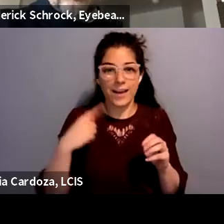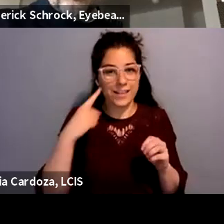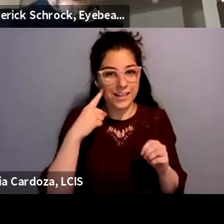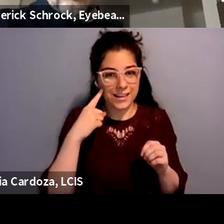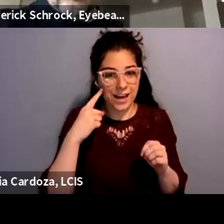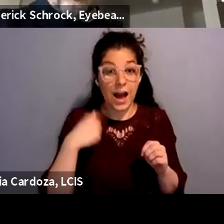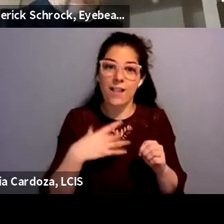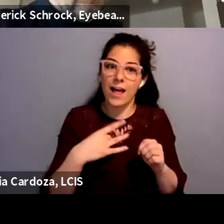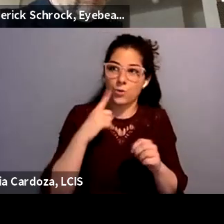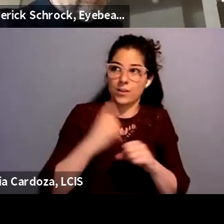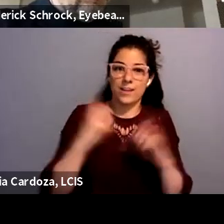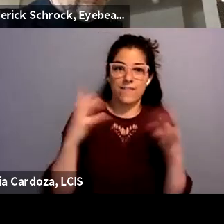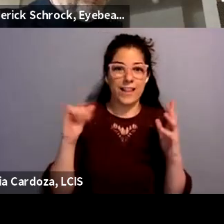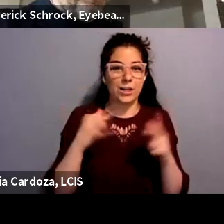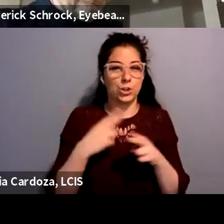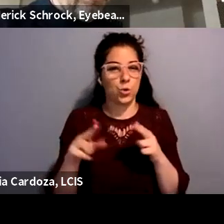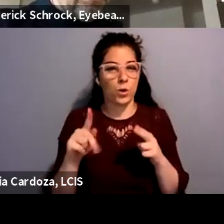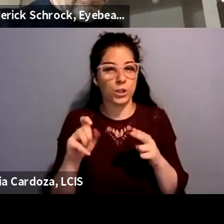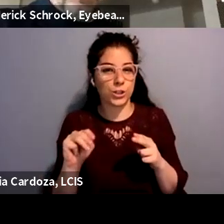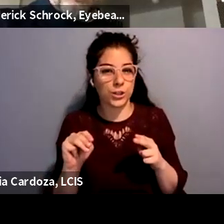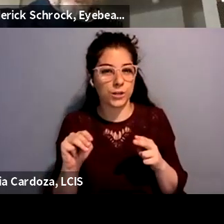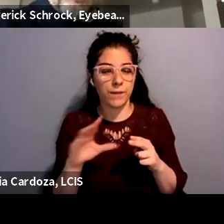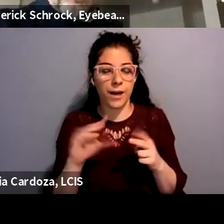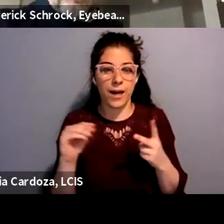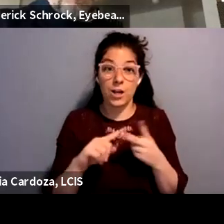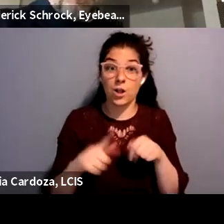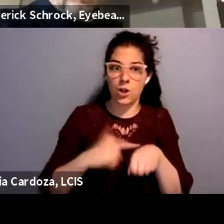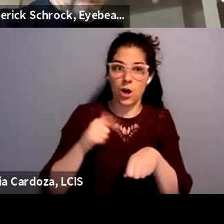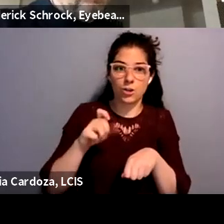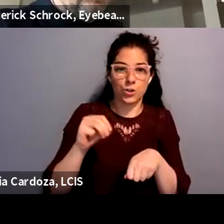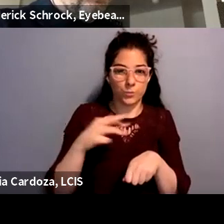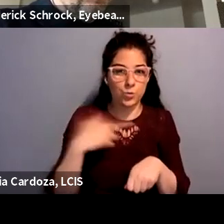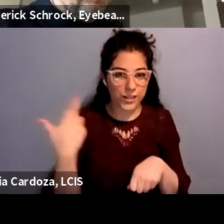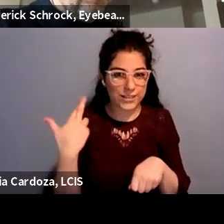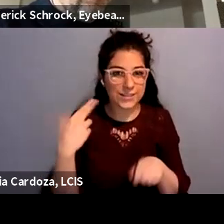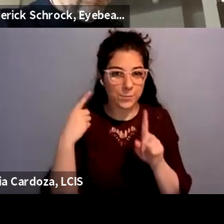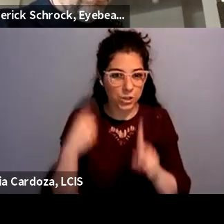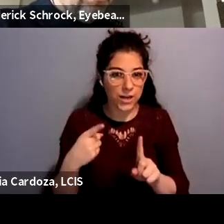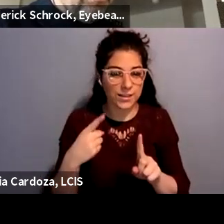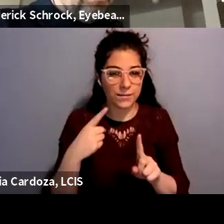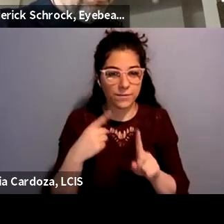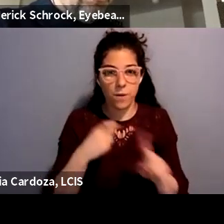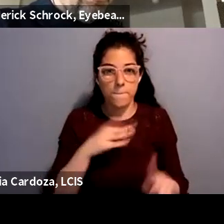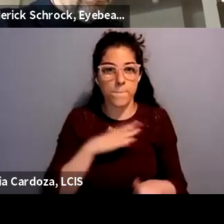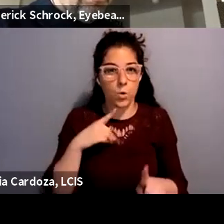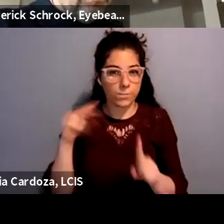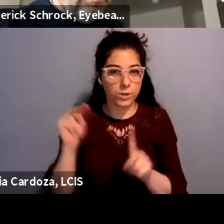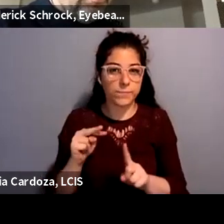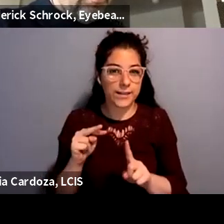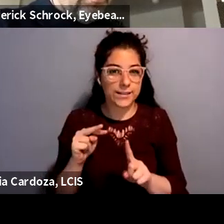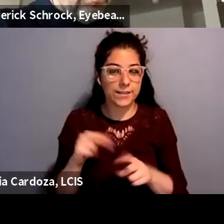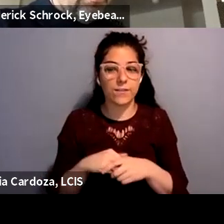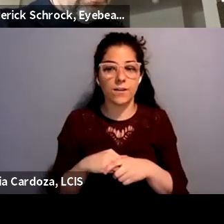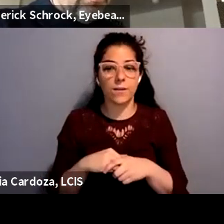I like to think of it in terms of short term and long-term risks and objectives from a board perspective. You